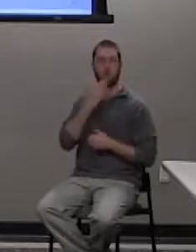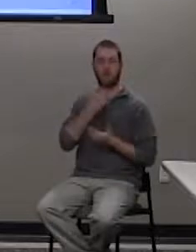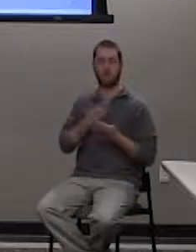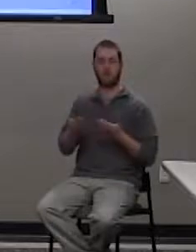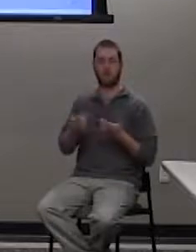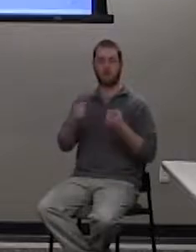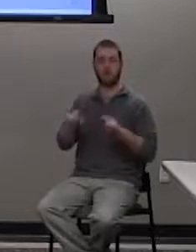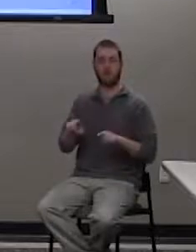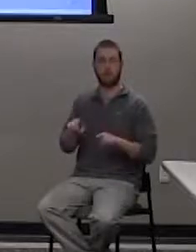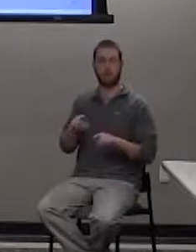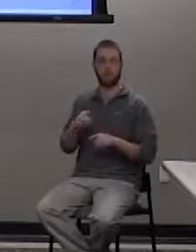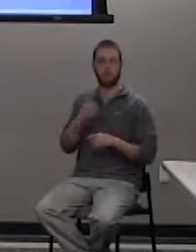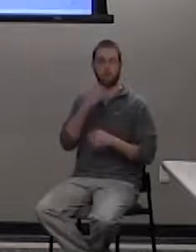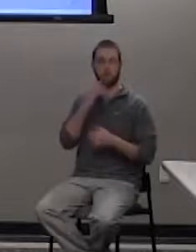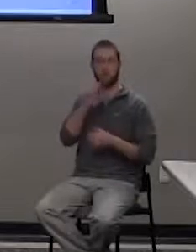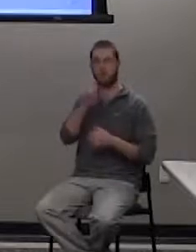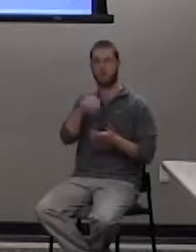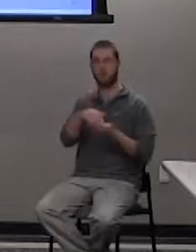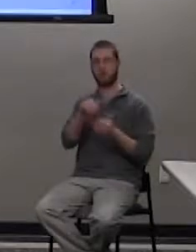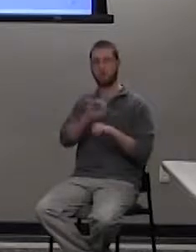more jobs tomorrow, if you understand what I'm saying, but